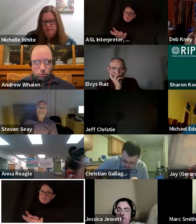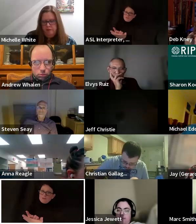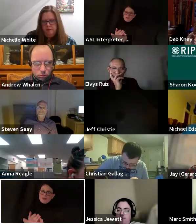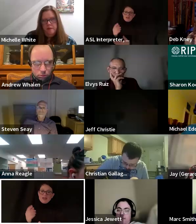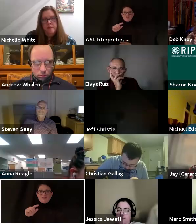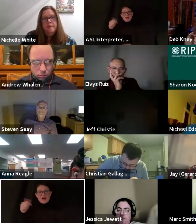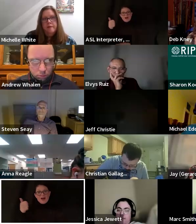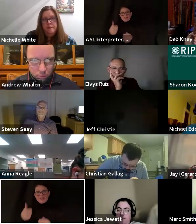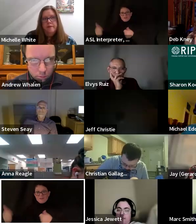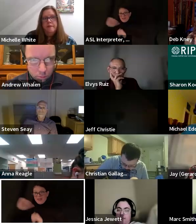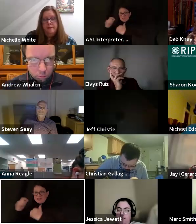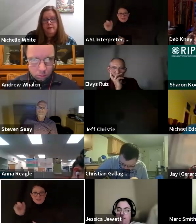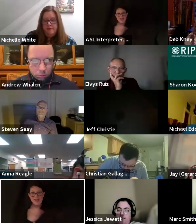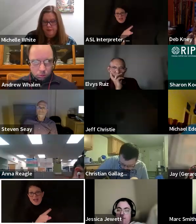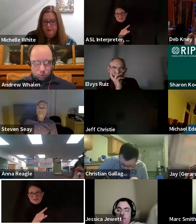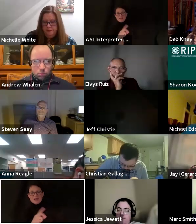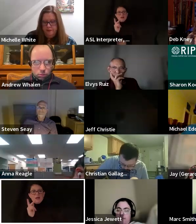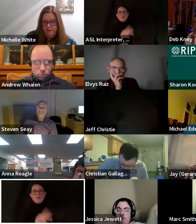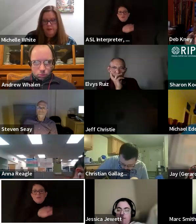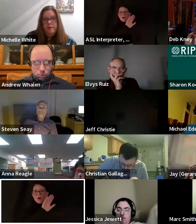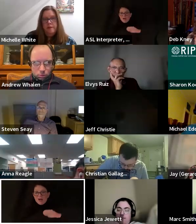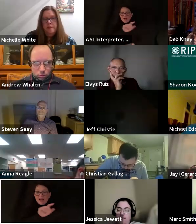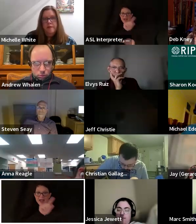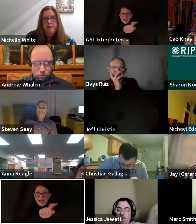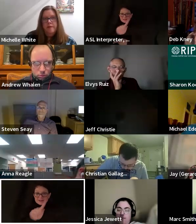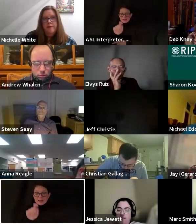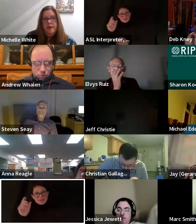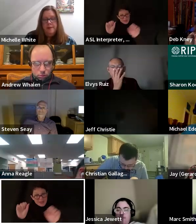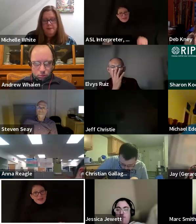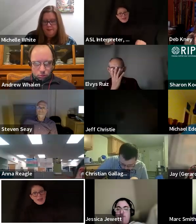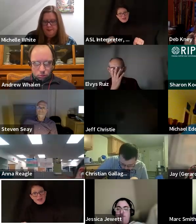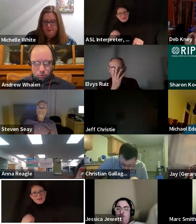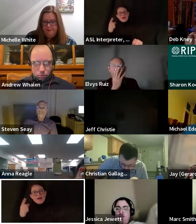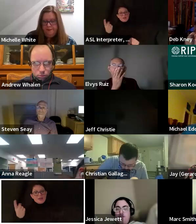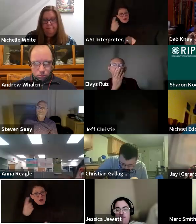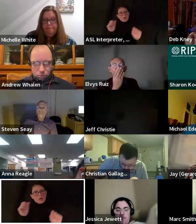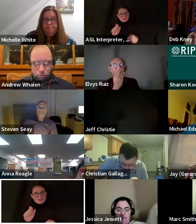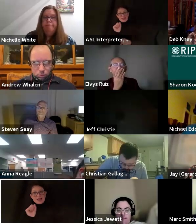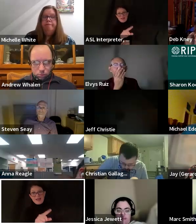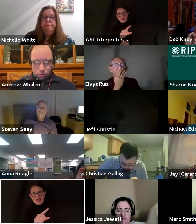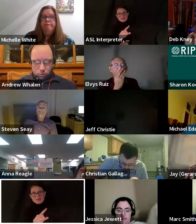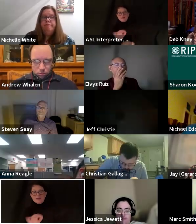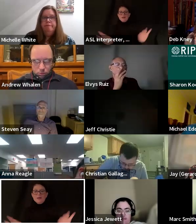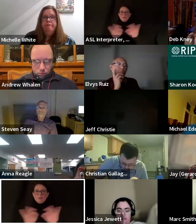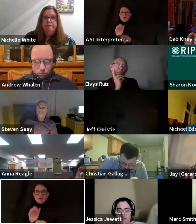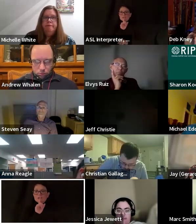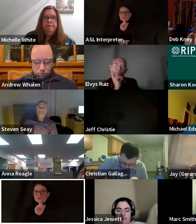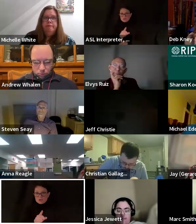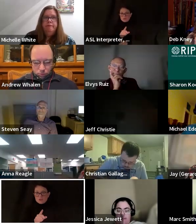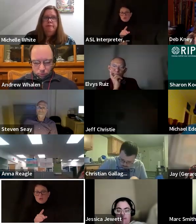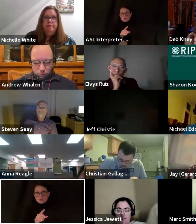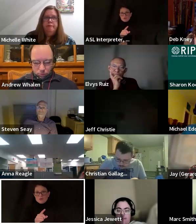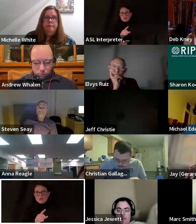ever asked, I'm not saying that people are going to do that, but they always could. And you want to make sure